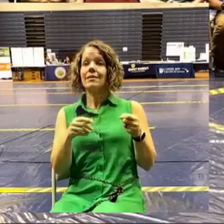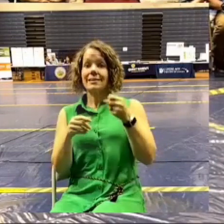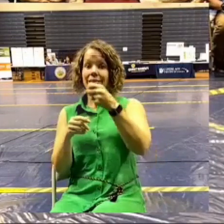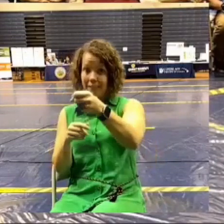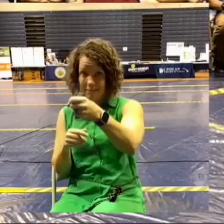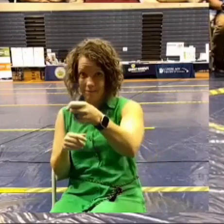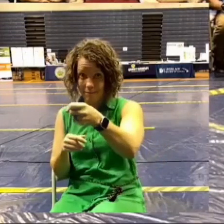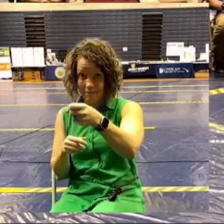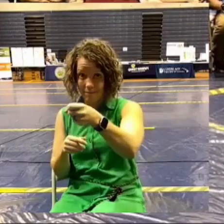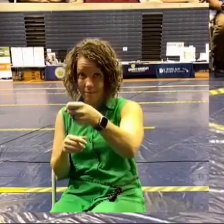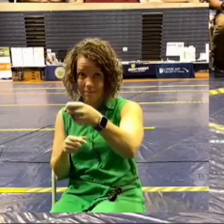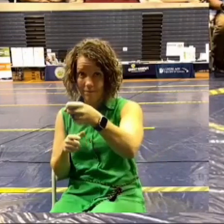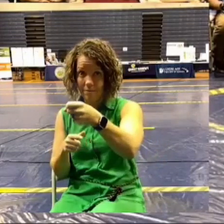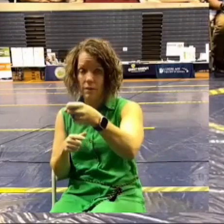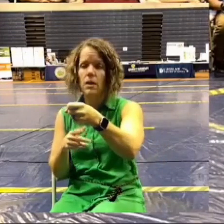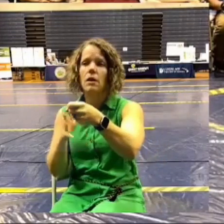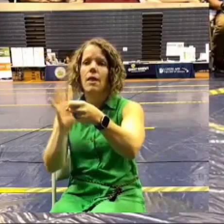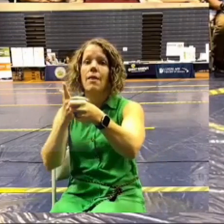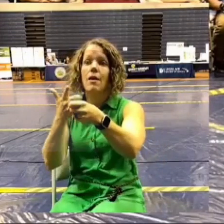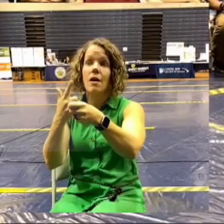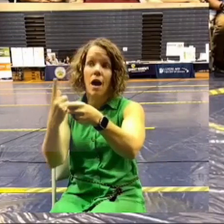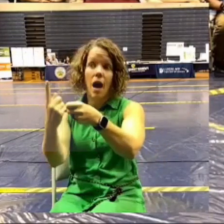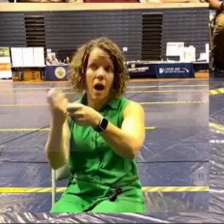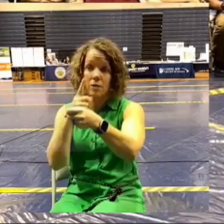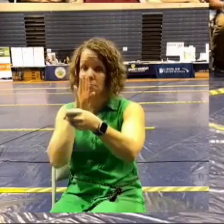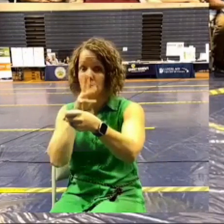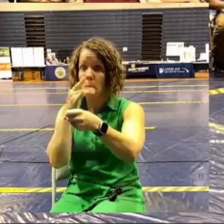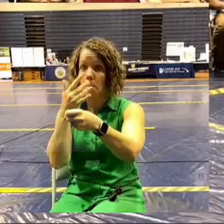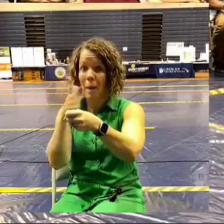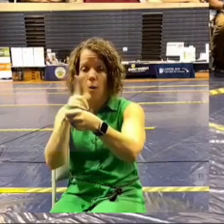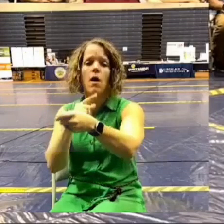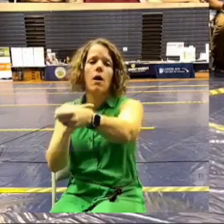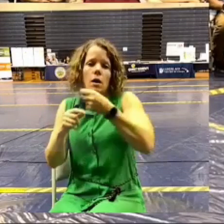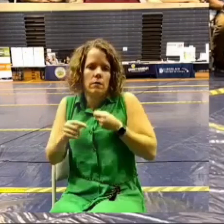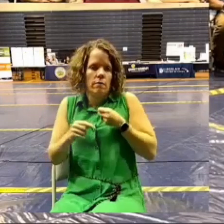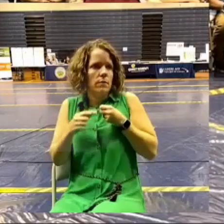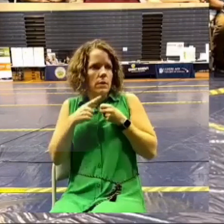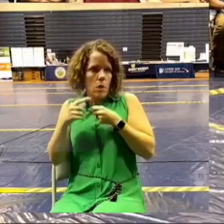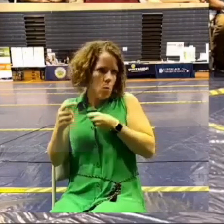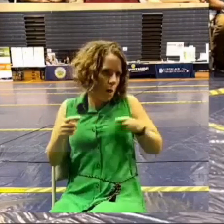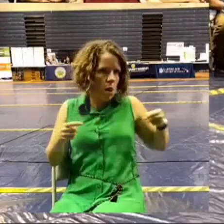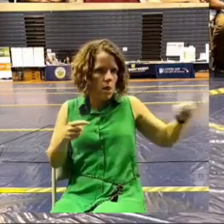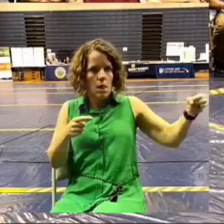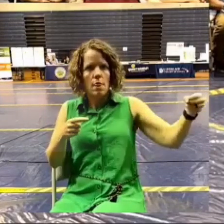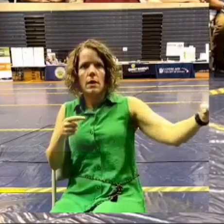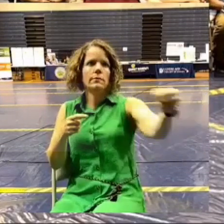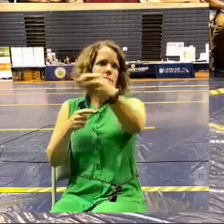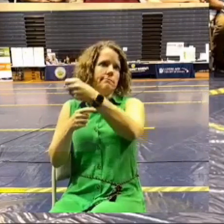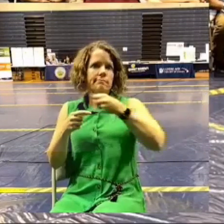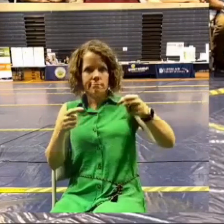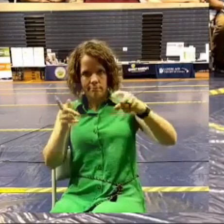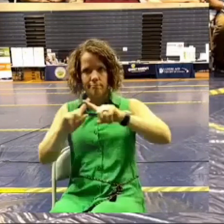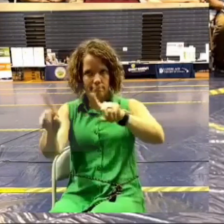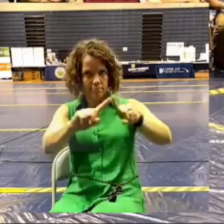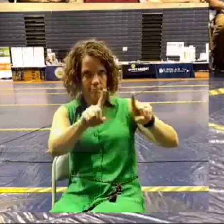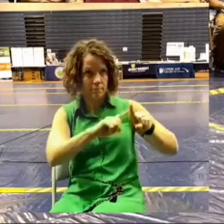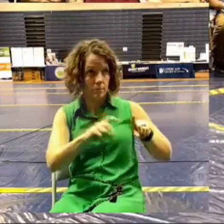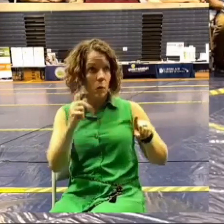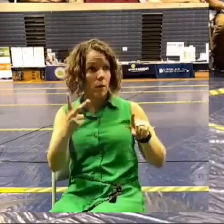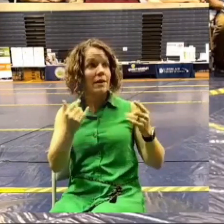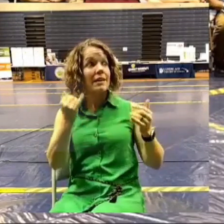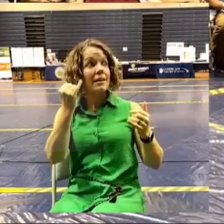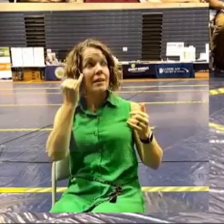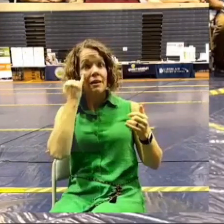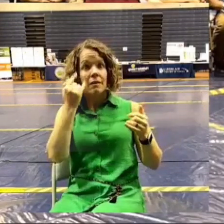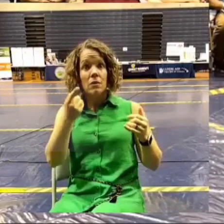she can book it over to the next person while our resource folks are answering. Hang on just a second. So at this time, please raise